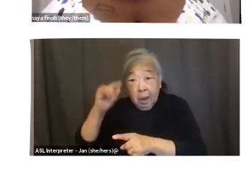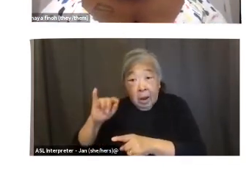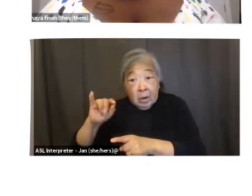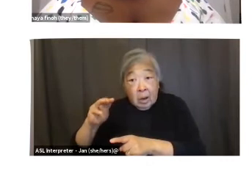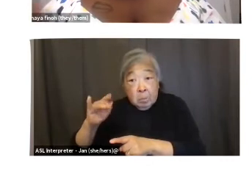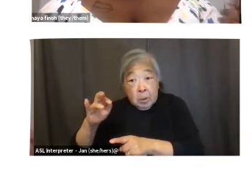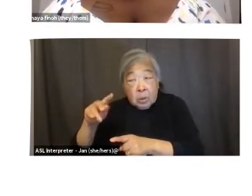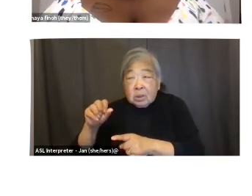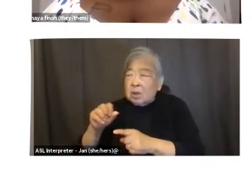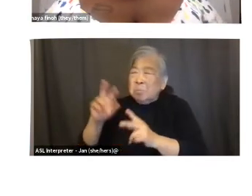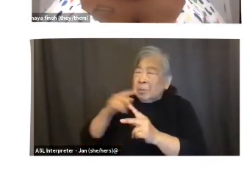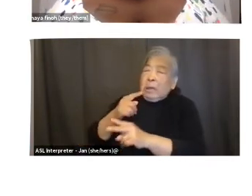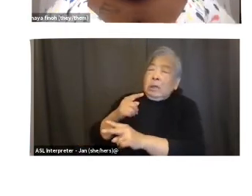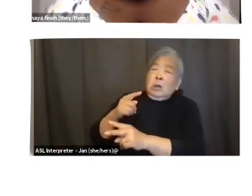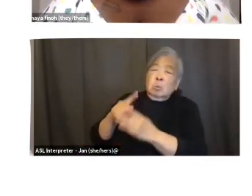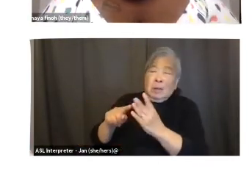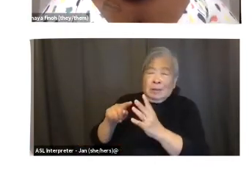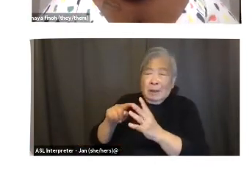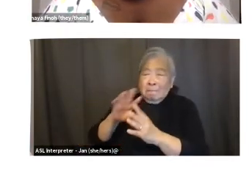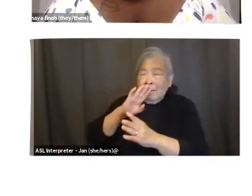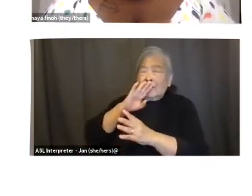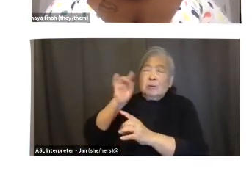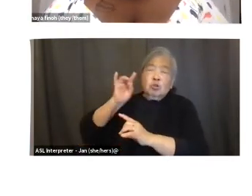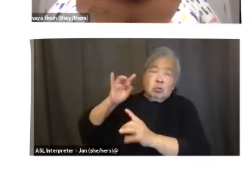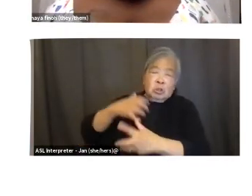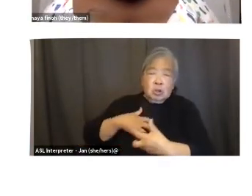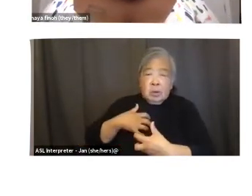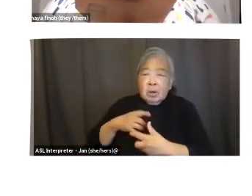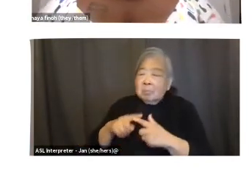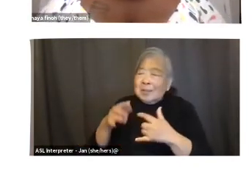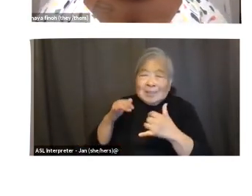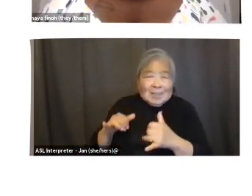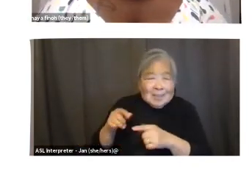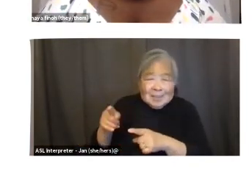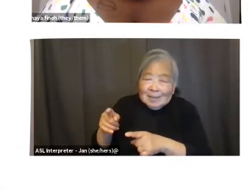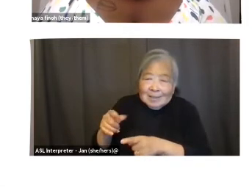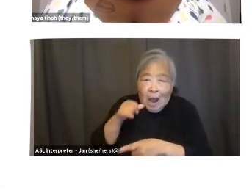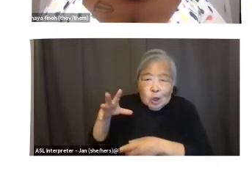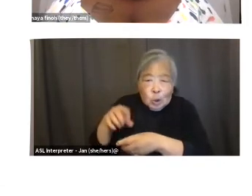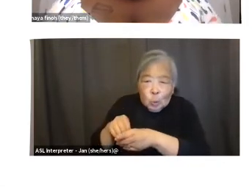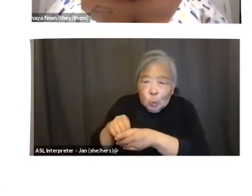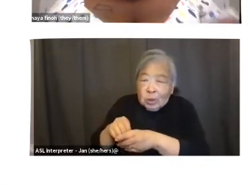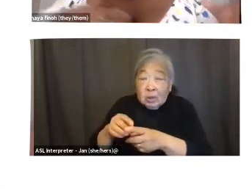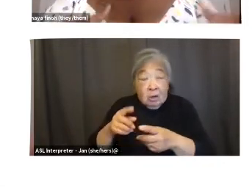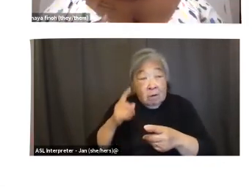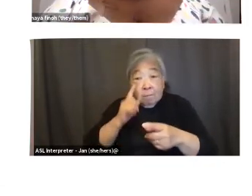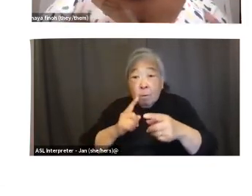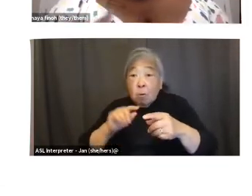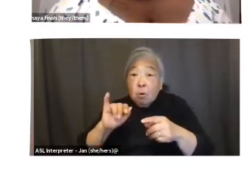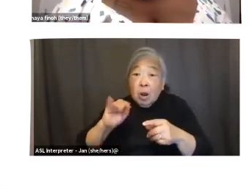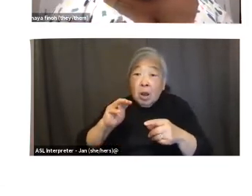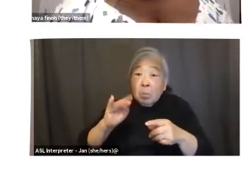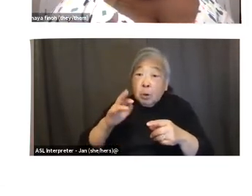is disturbing, Black immigrants are still often left out of the advocacy in immigrant justice spaces that instead